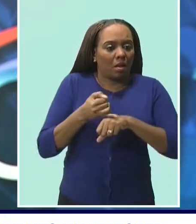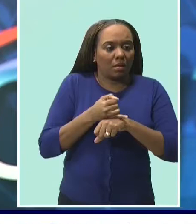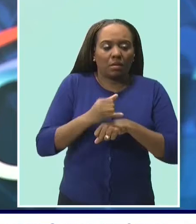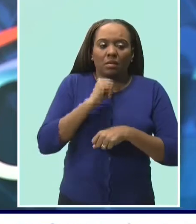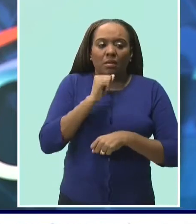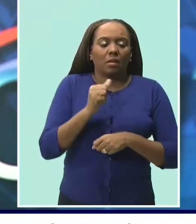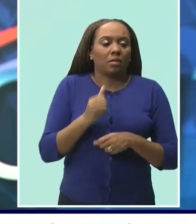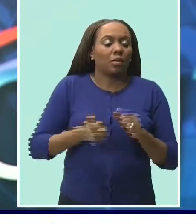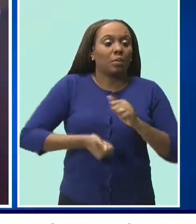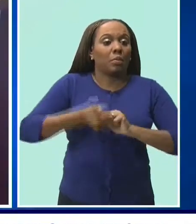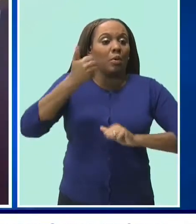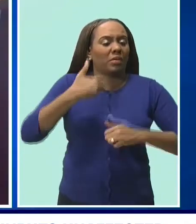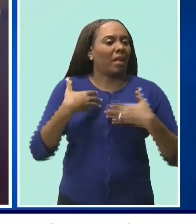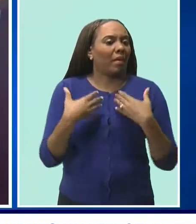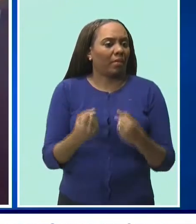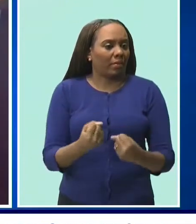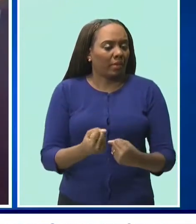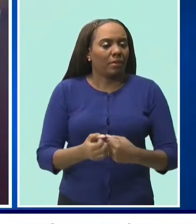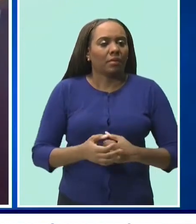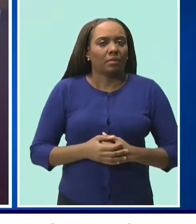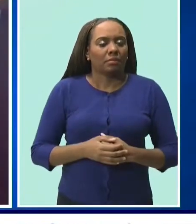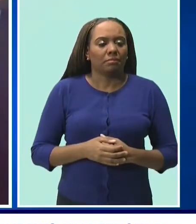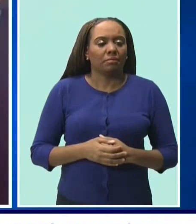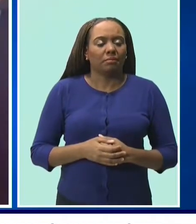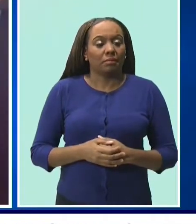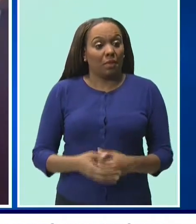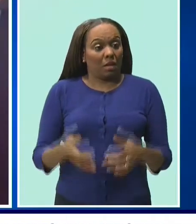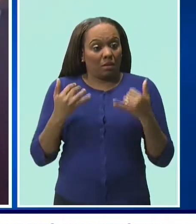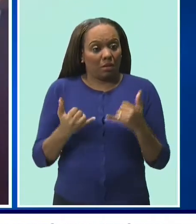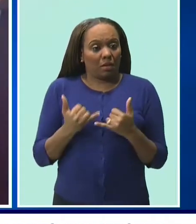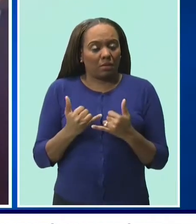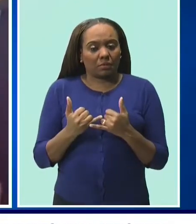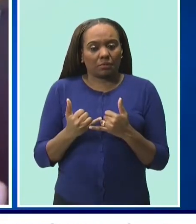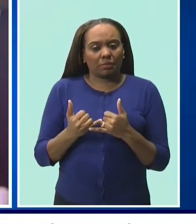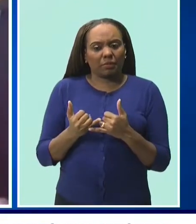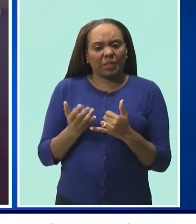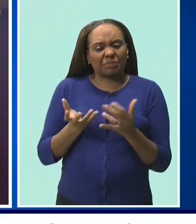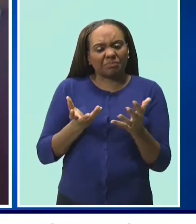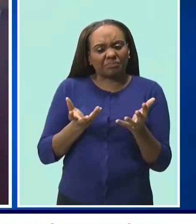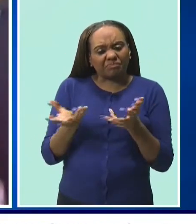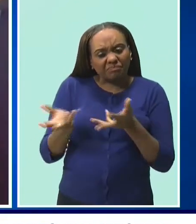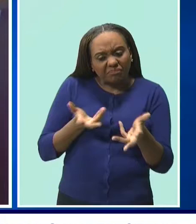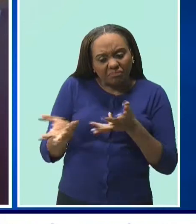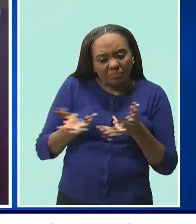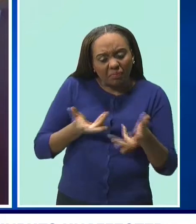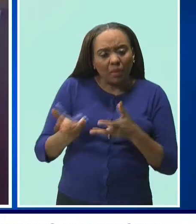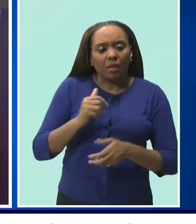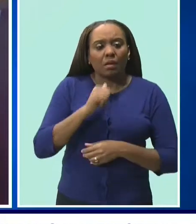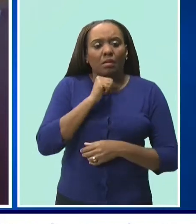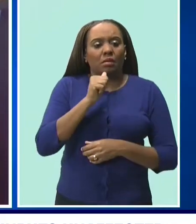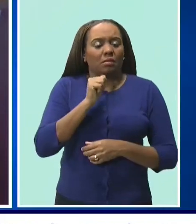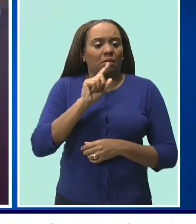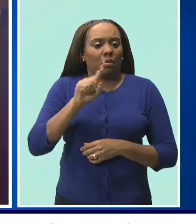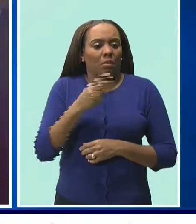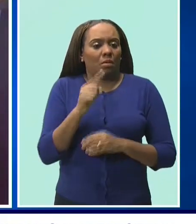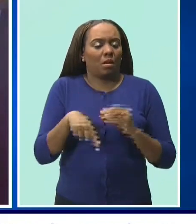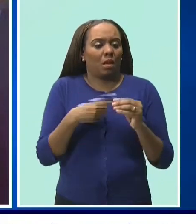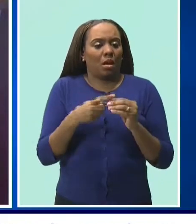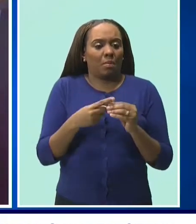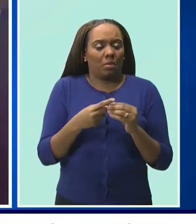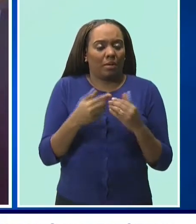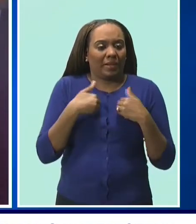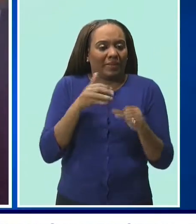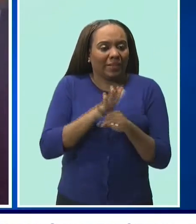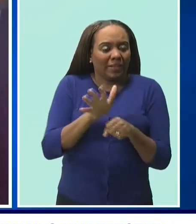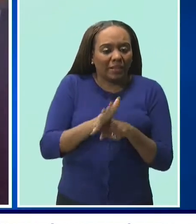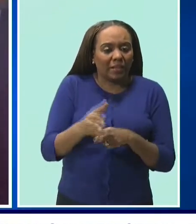nutritional. And so the conversation that we're having in Barbados is not just about supply and food security and making sure that we